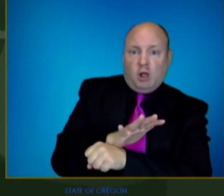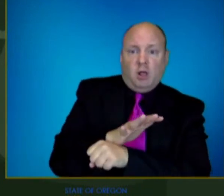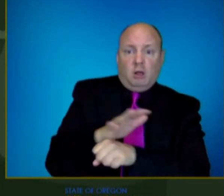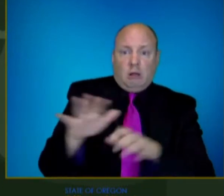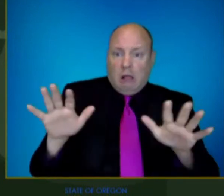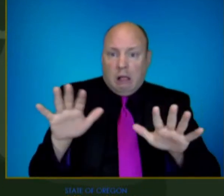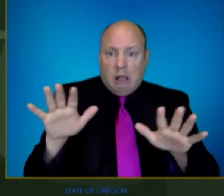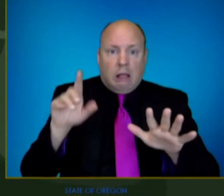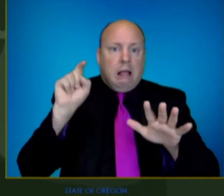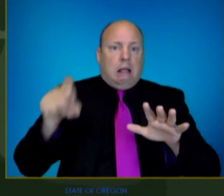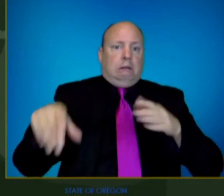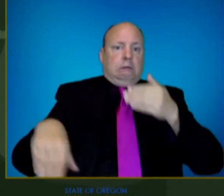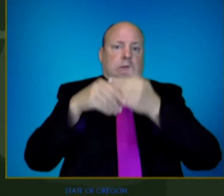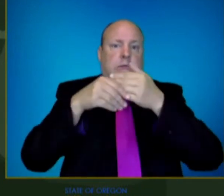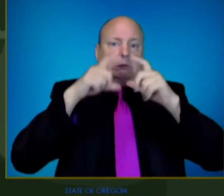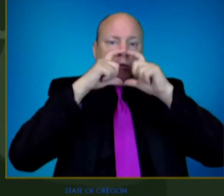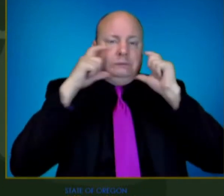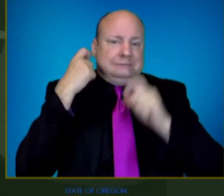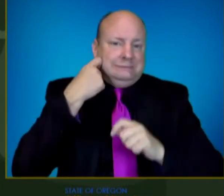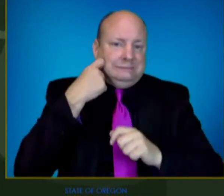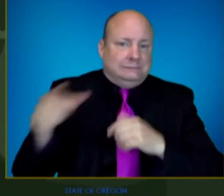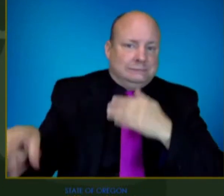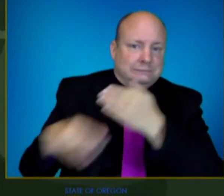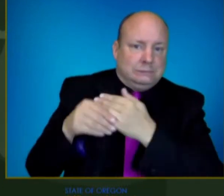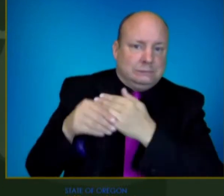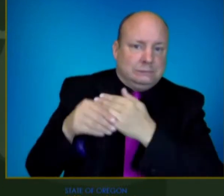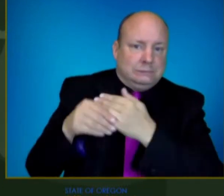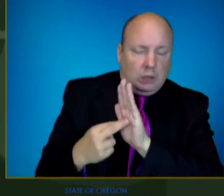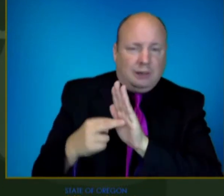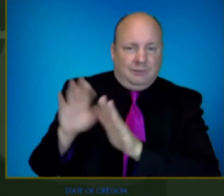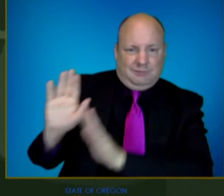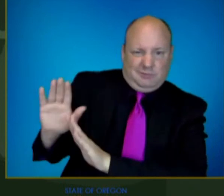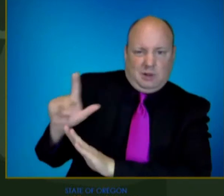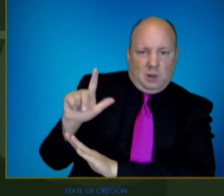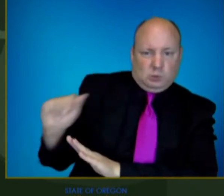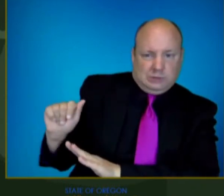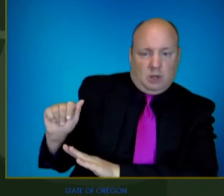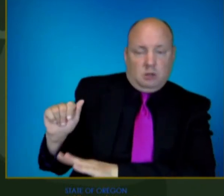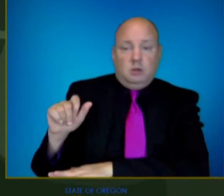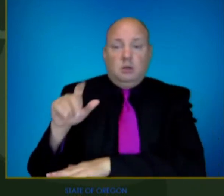actions now to prevent that type of situation from happening.